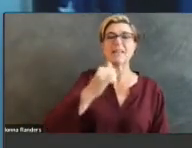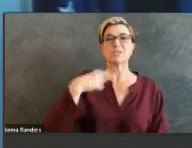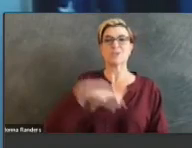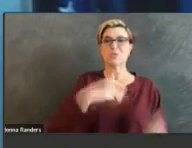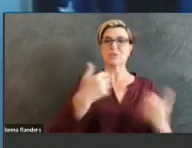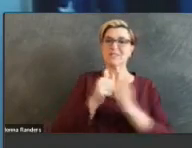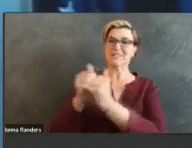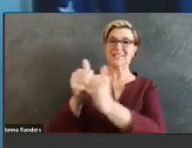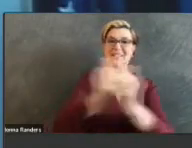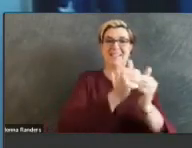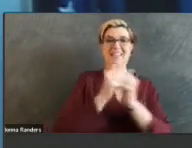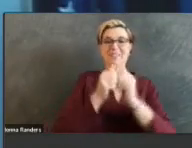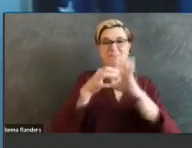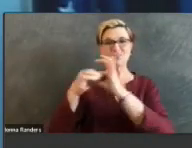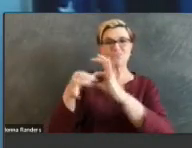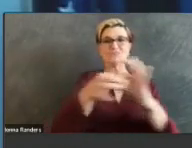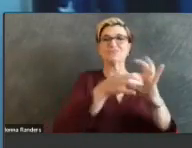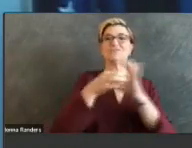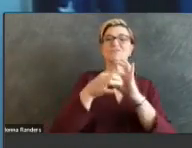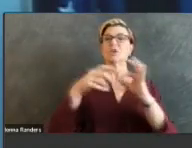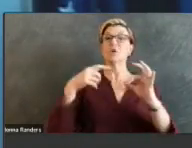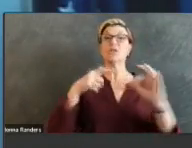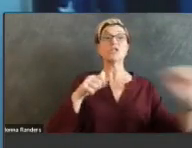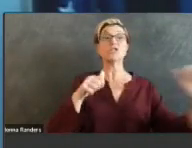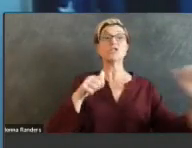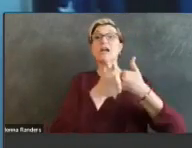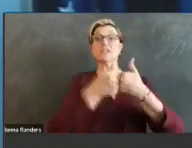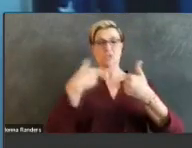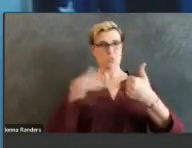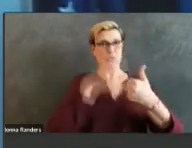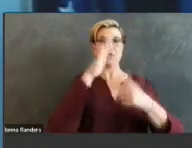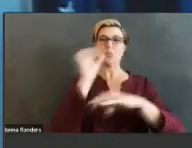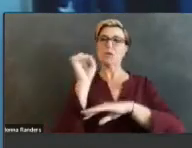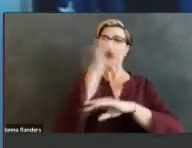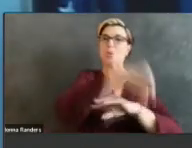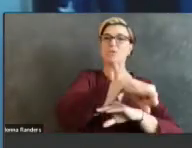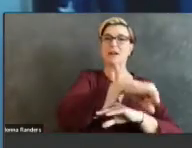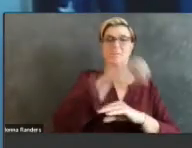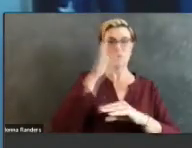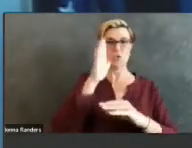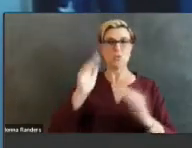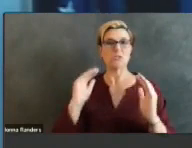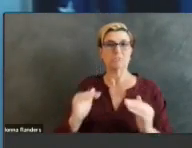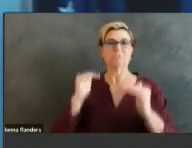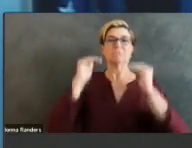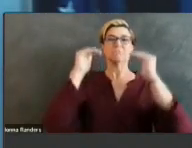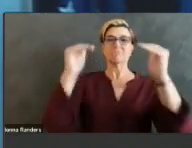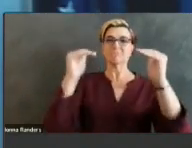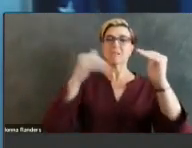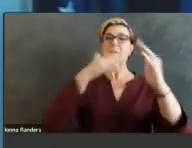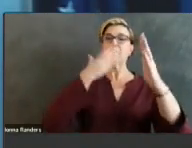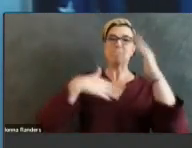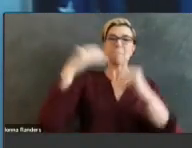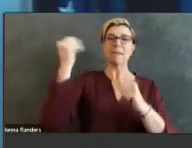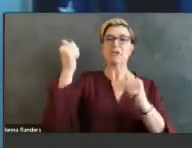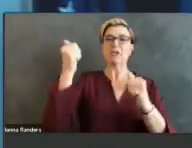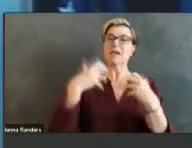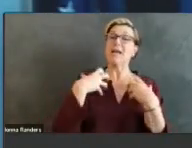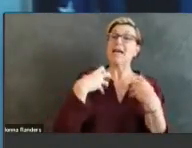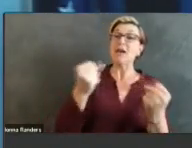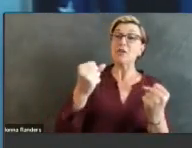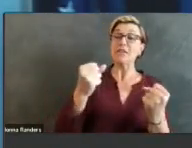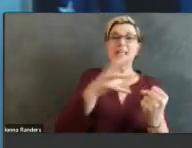this challenge, and I have no doubt that we will overcome this challenge and emerge a healthier, stronger